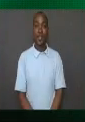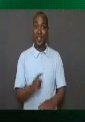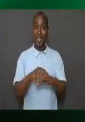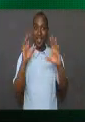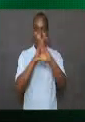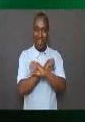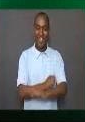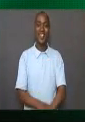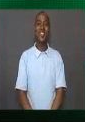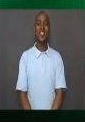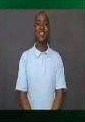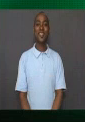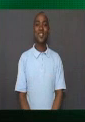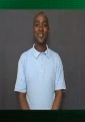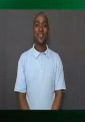Time's up.